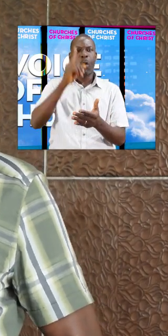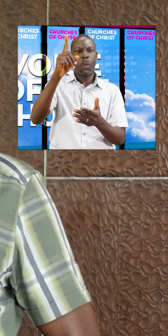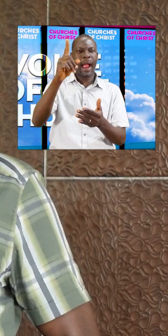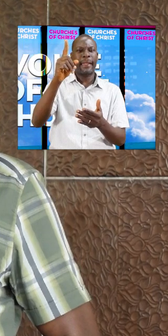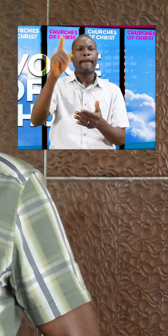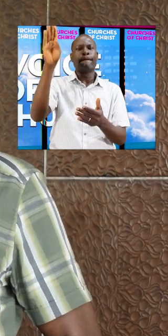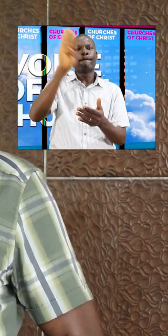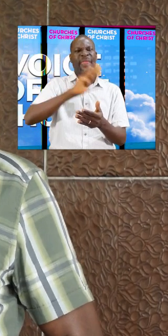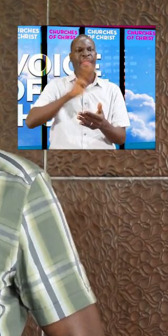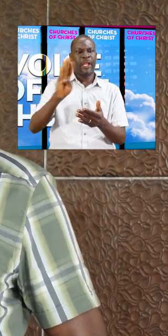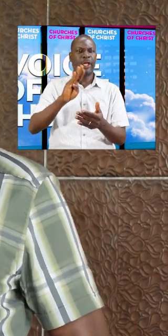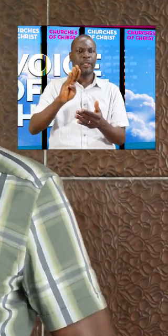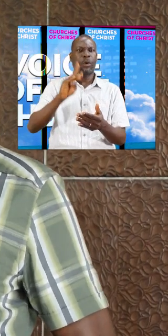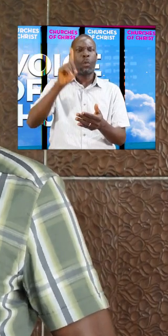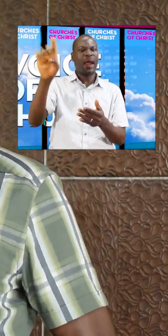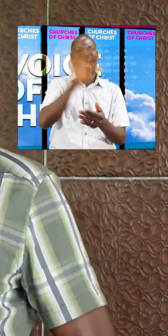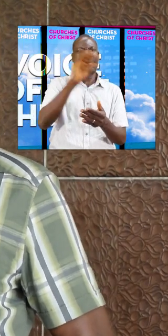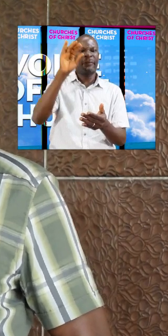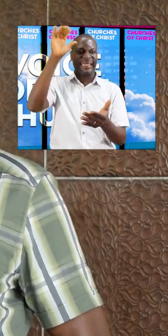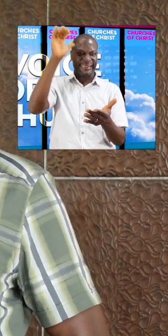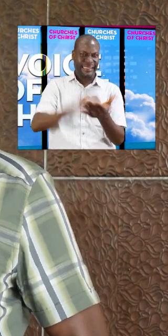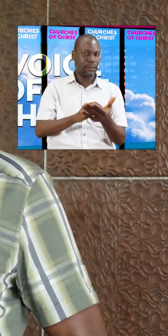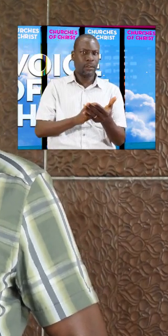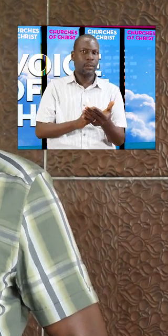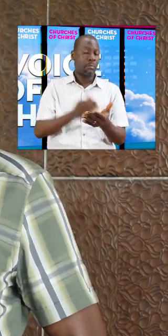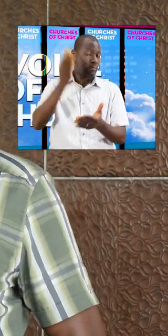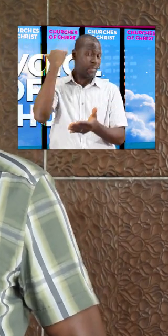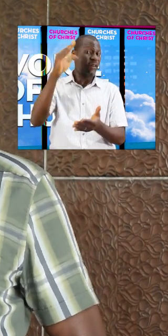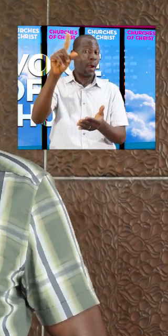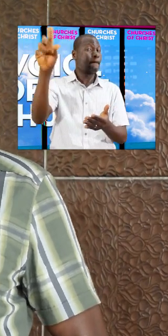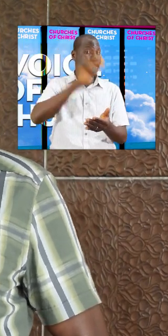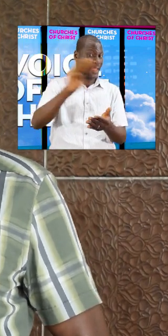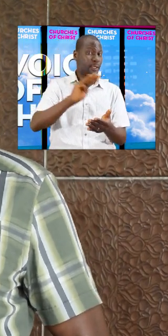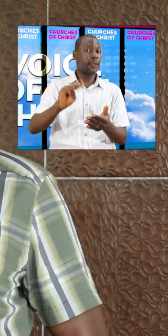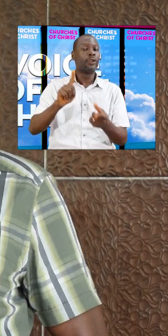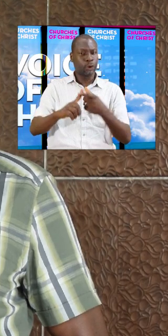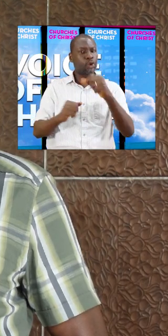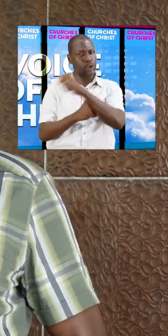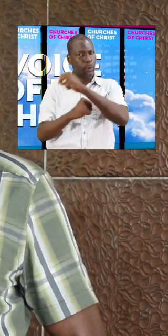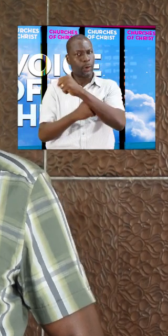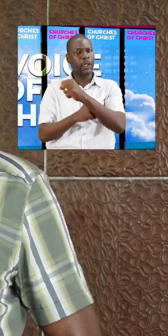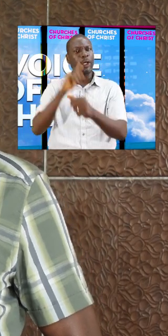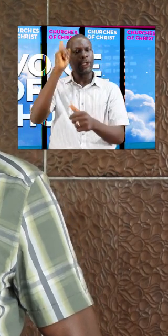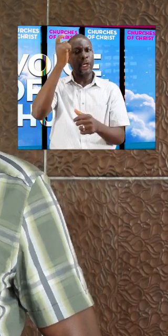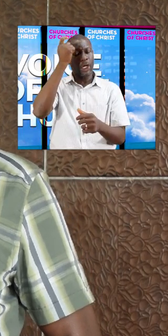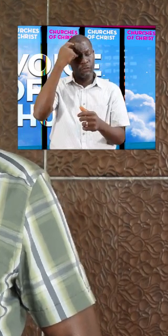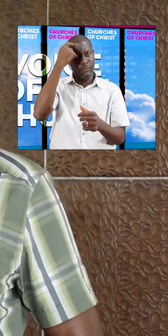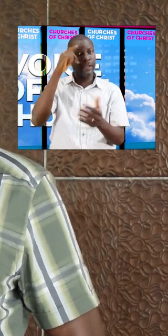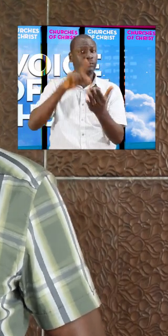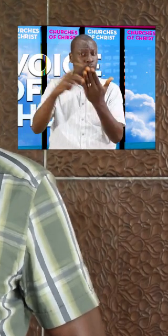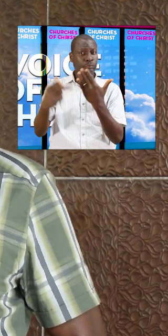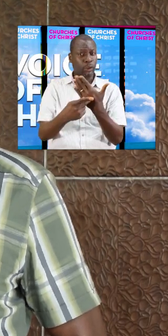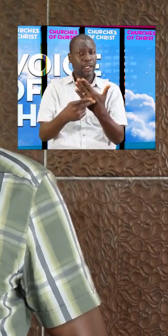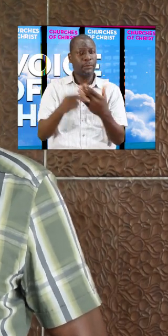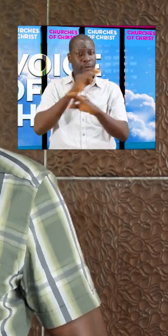Ghana cedis ejira ho ma kanin sika no 1 billion ana ya de ama aban se onfa